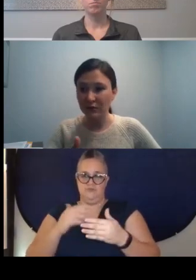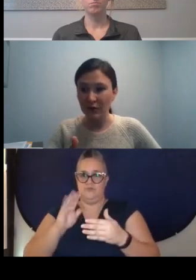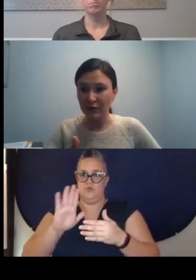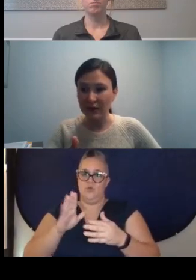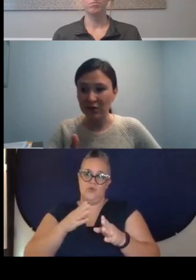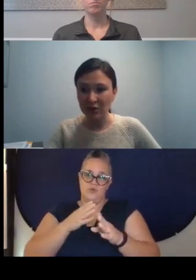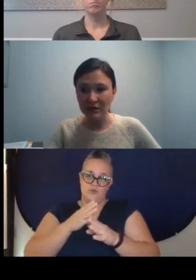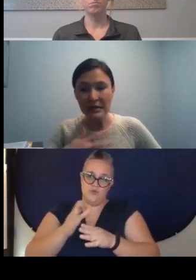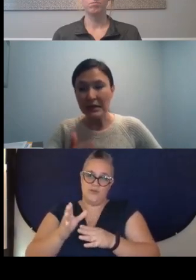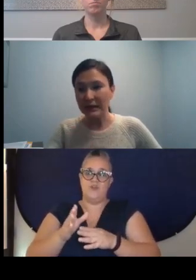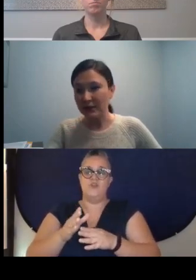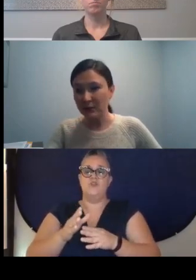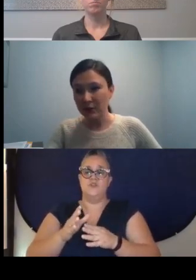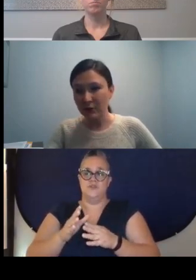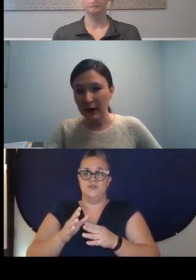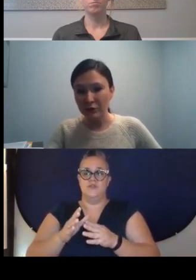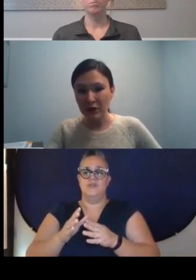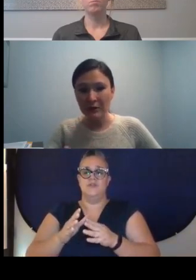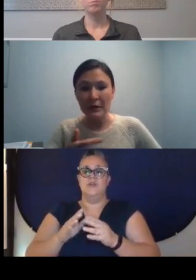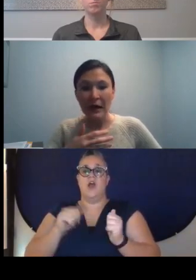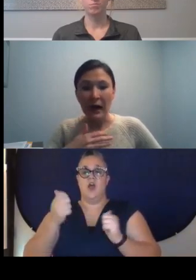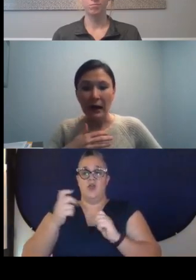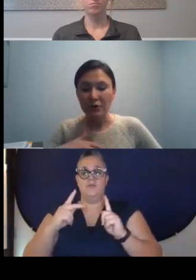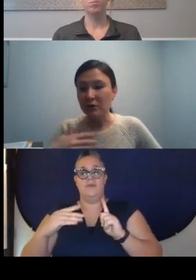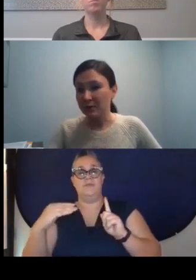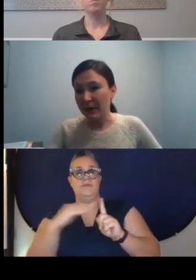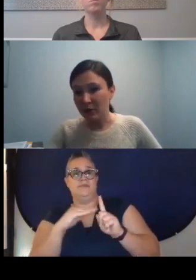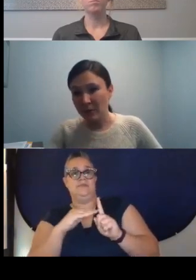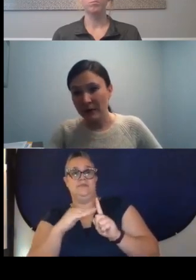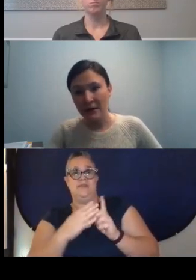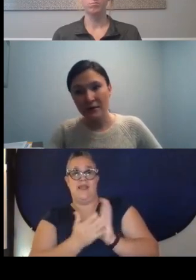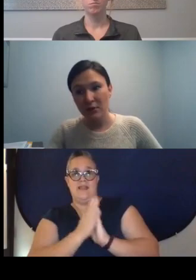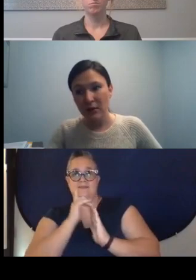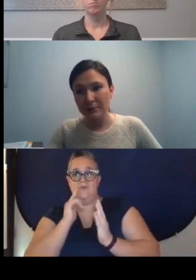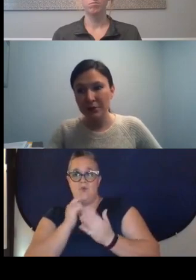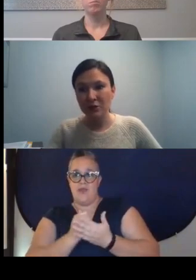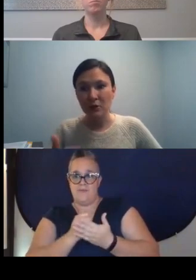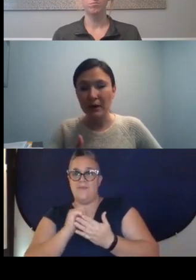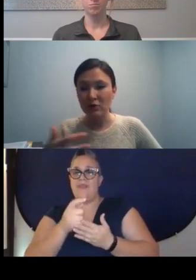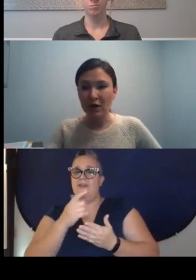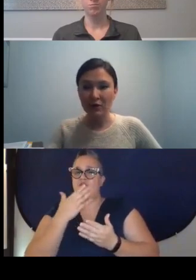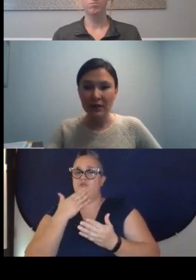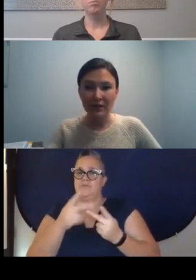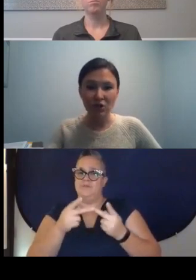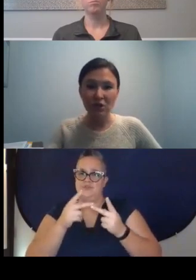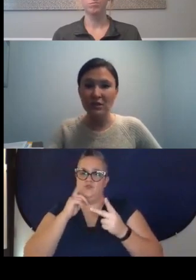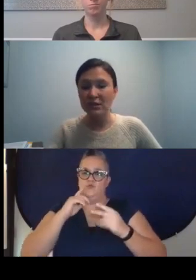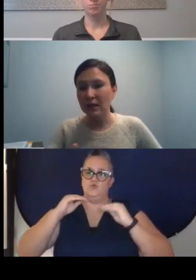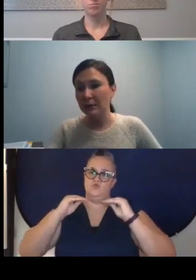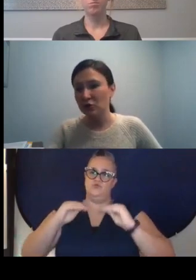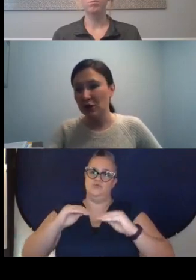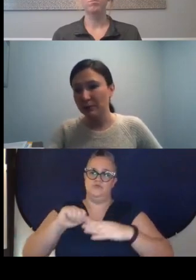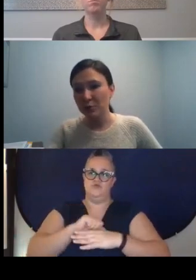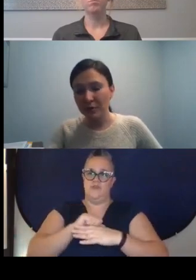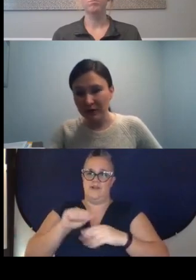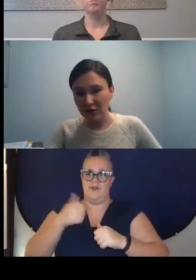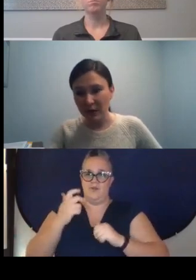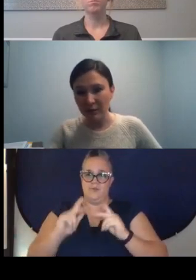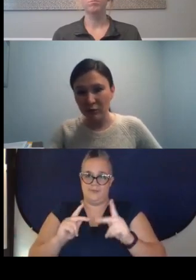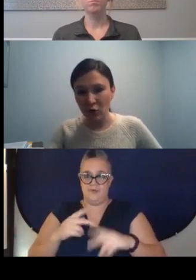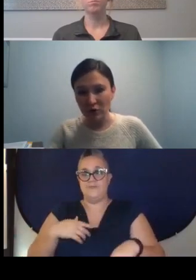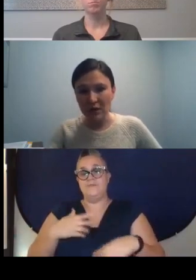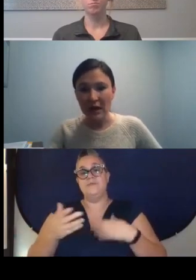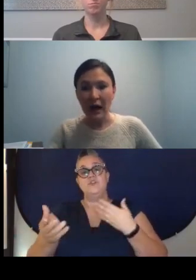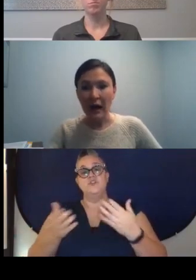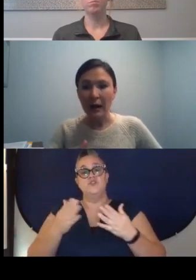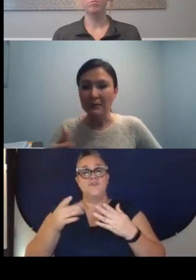being that go-to for other technicians, that's a really great option. Service management is another option. So managing other technicians, shop supervisor